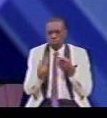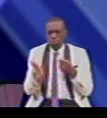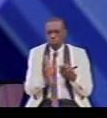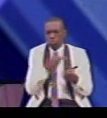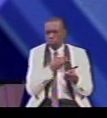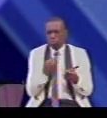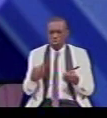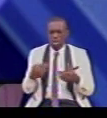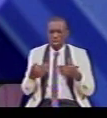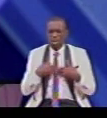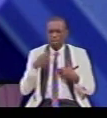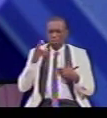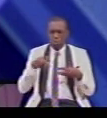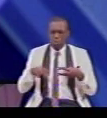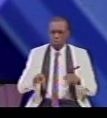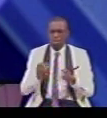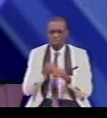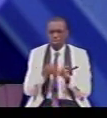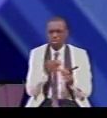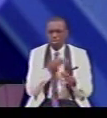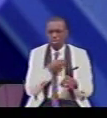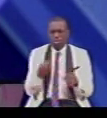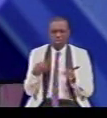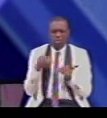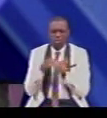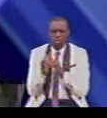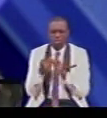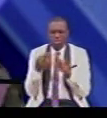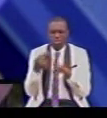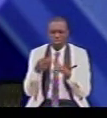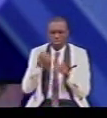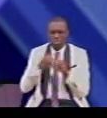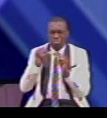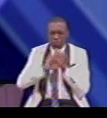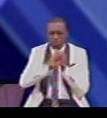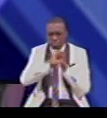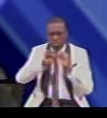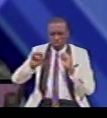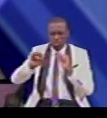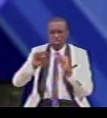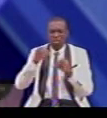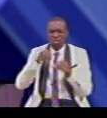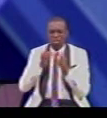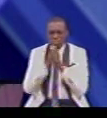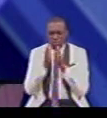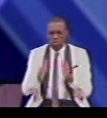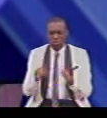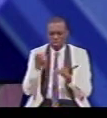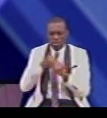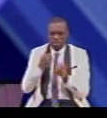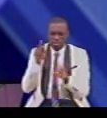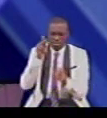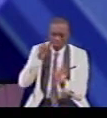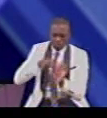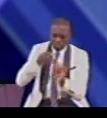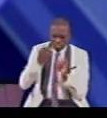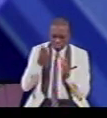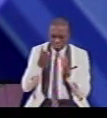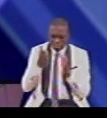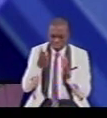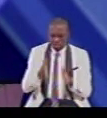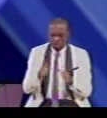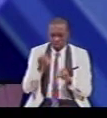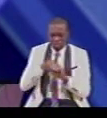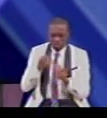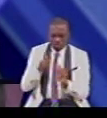Jesus name in the publicity in the praying in the participation and in the follow-up father use us as you